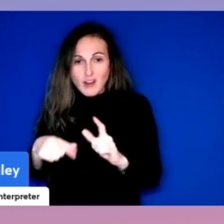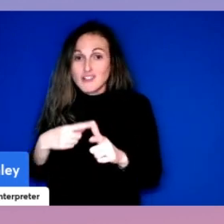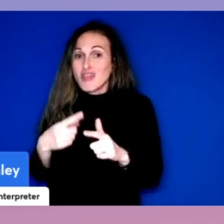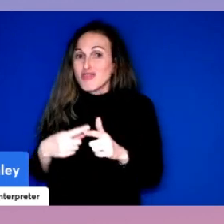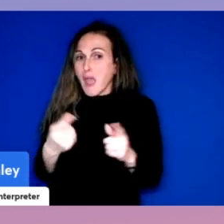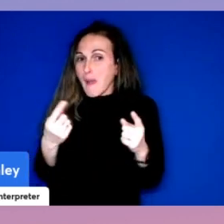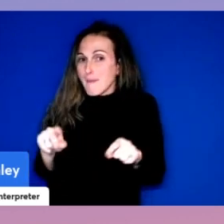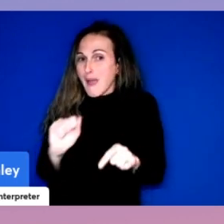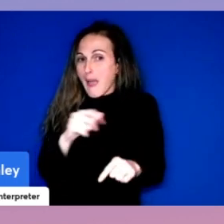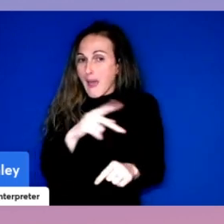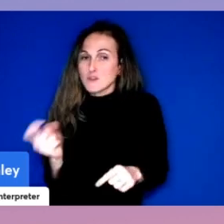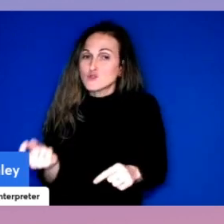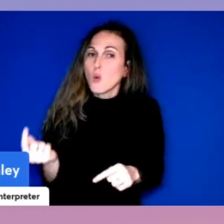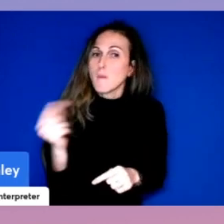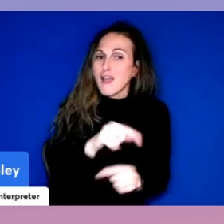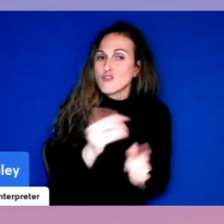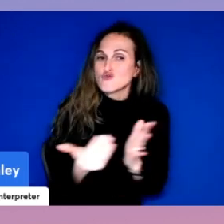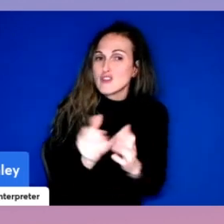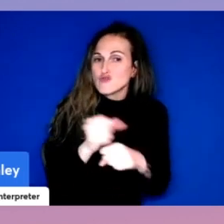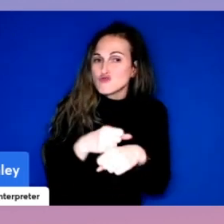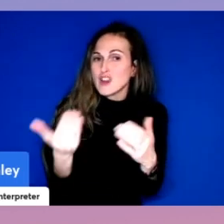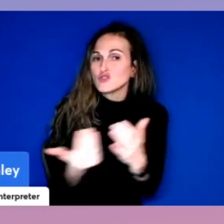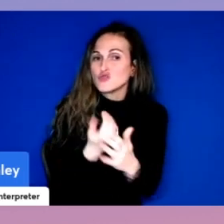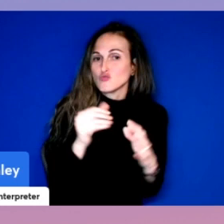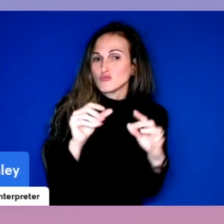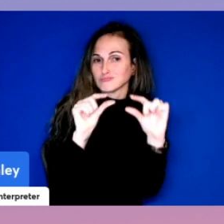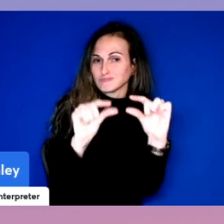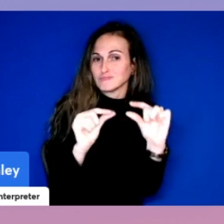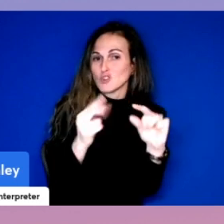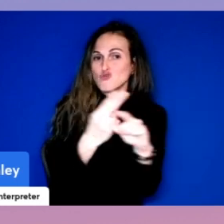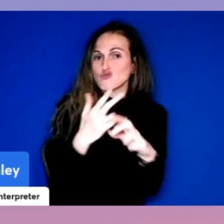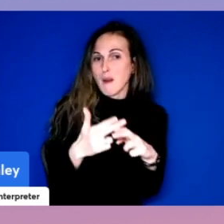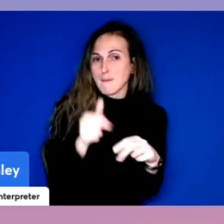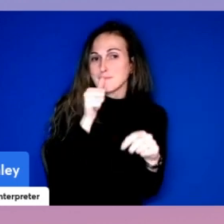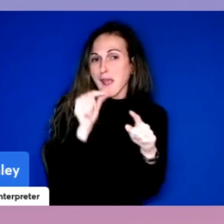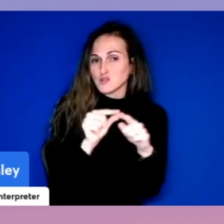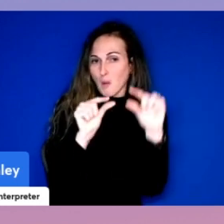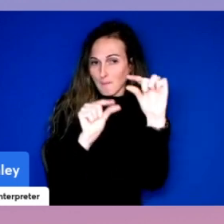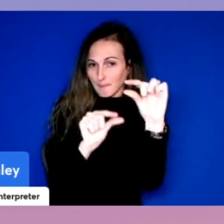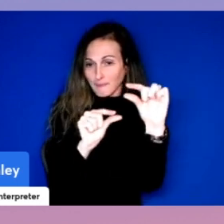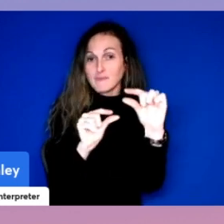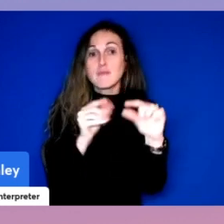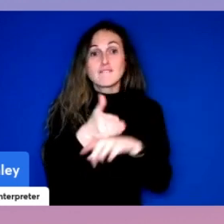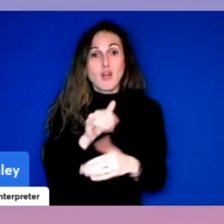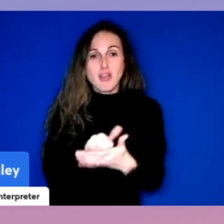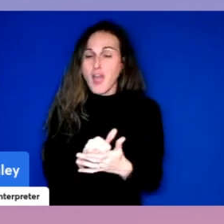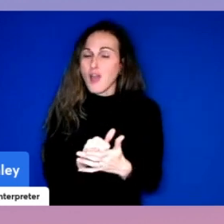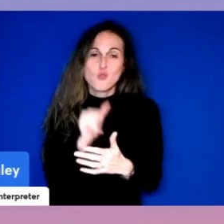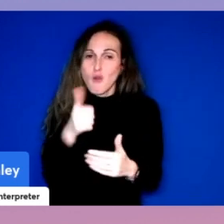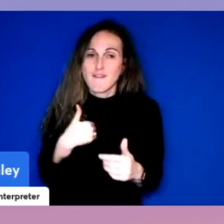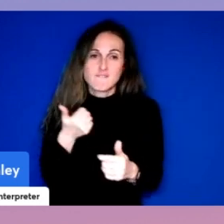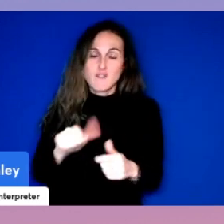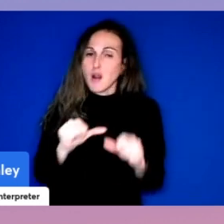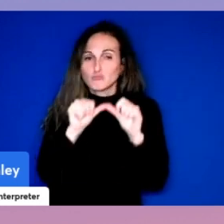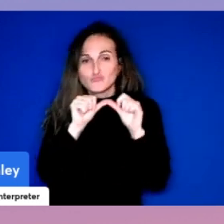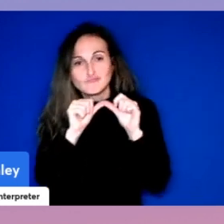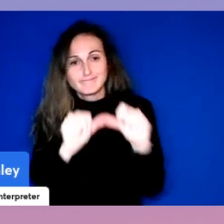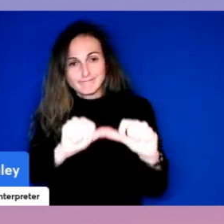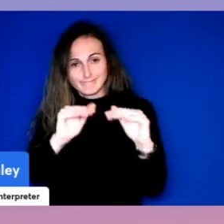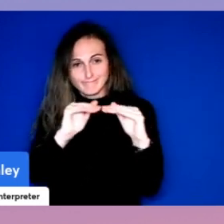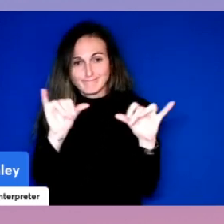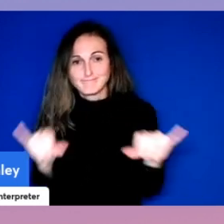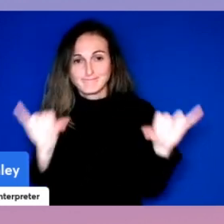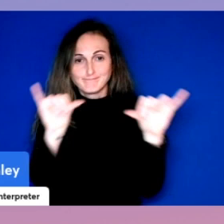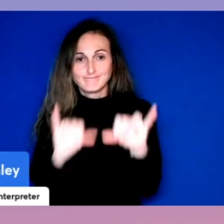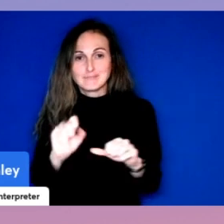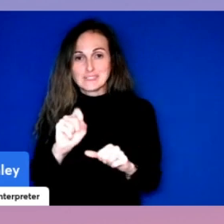and recreate a new set of credentials. And in that case, we no longer have any long-lived static credentials in the